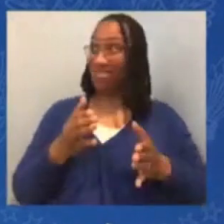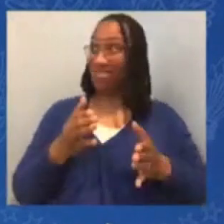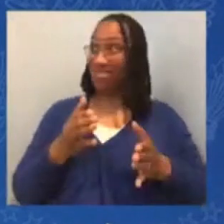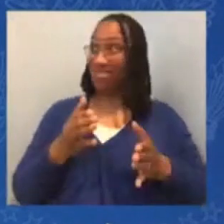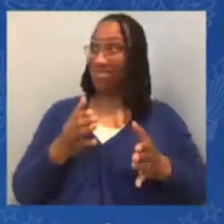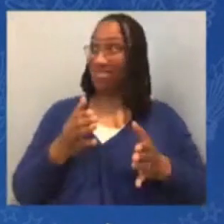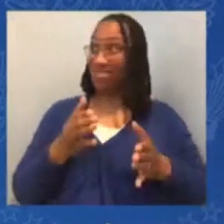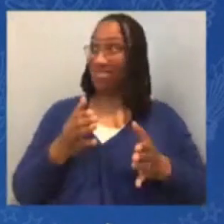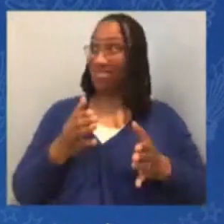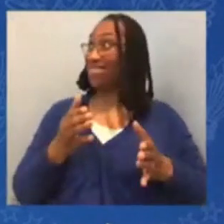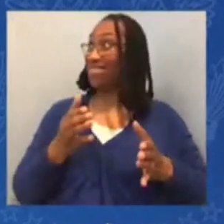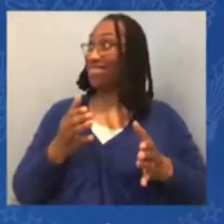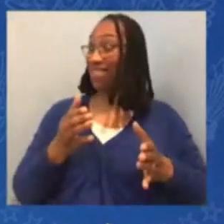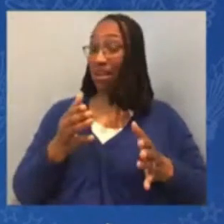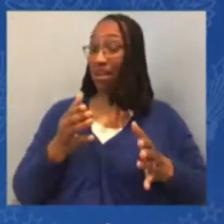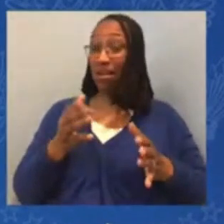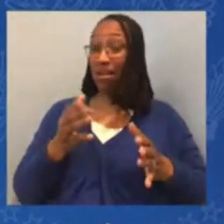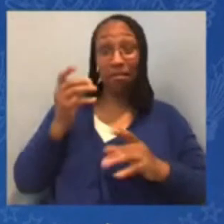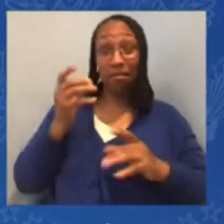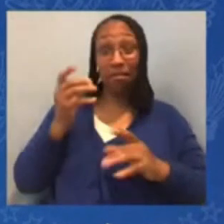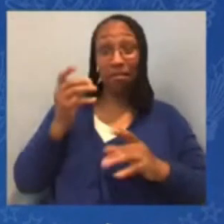The bipartisan